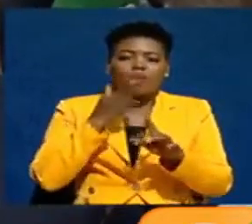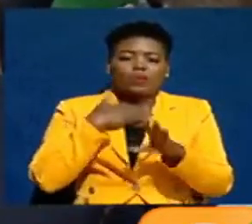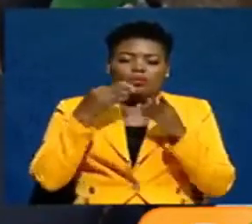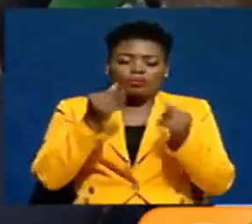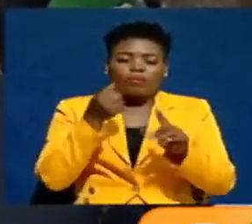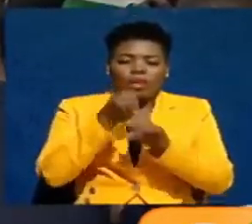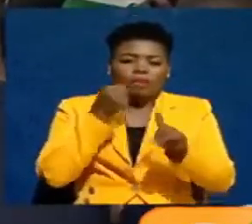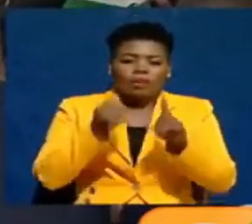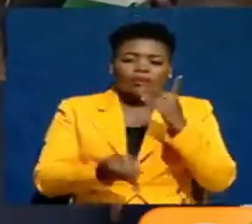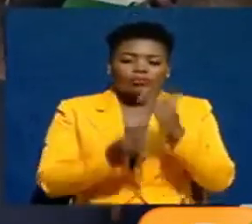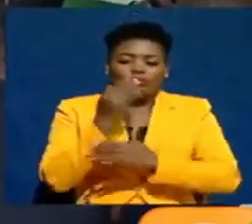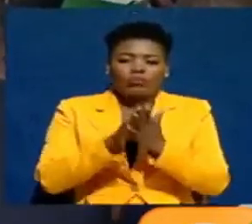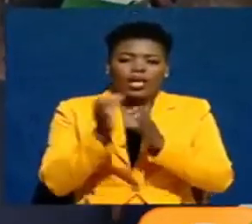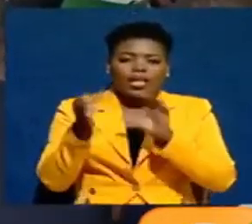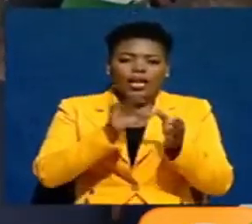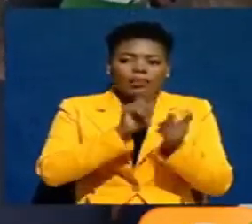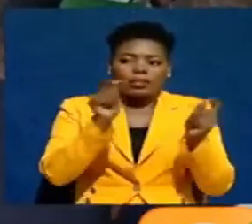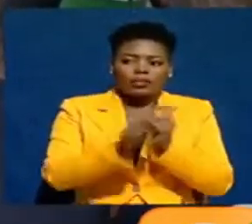change.